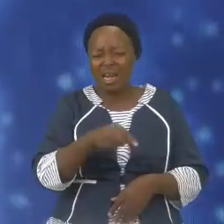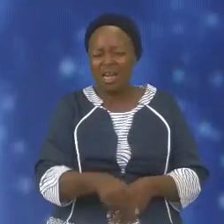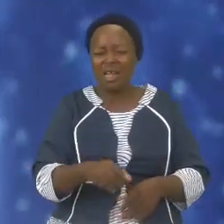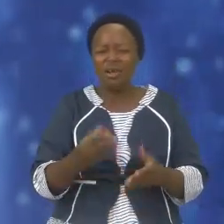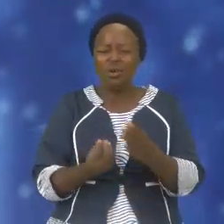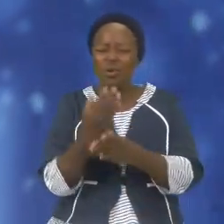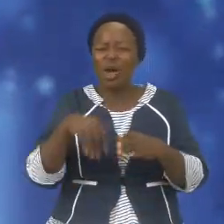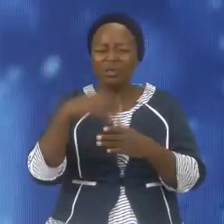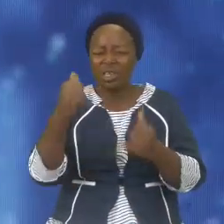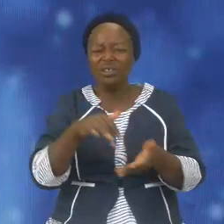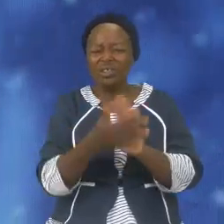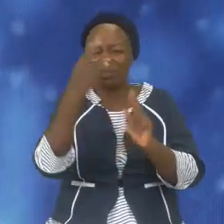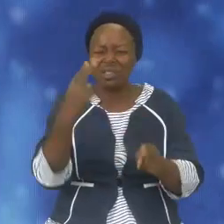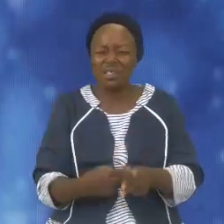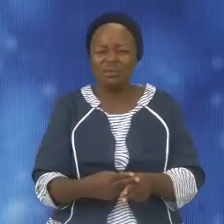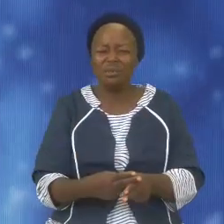name.